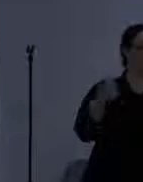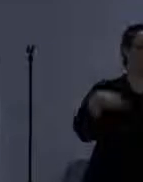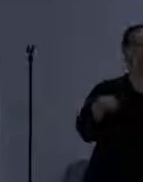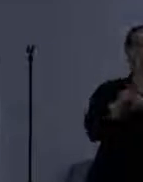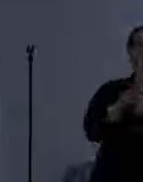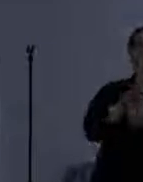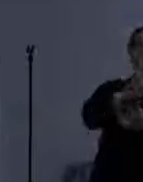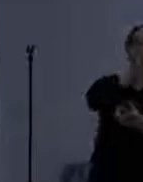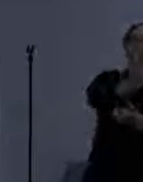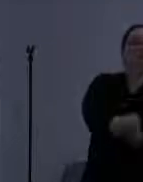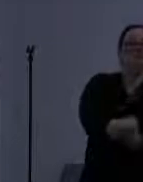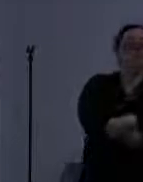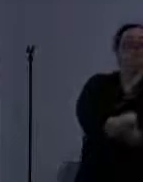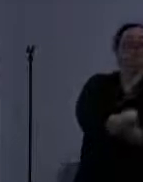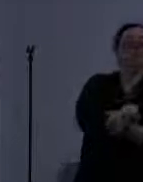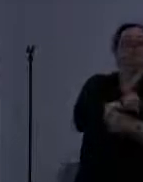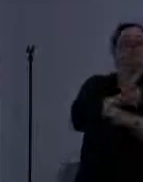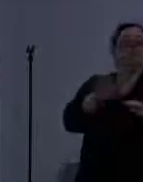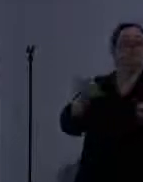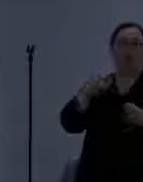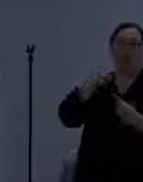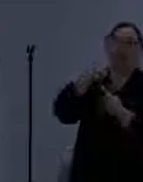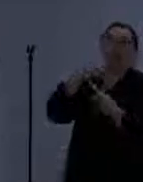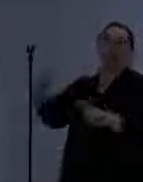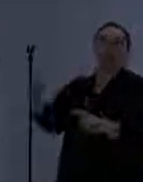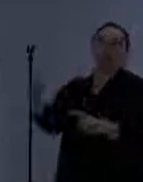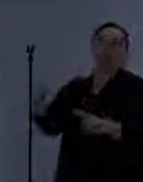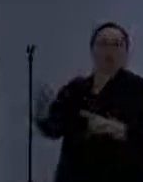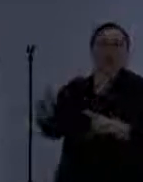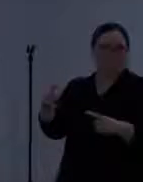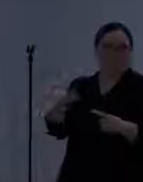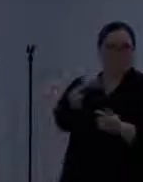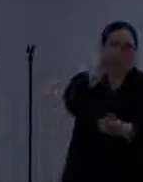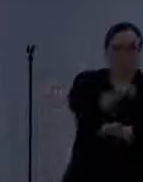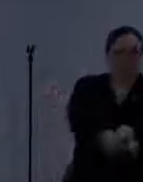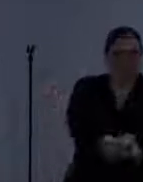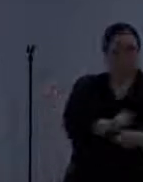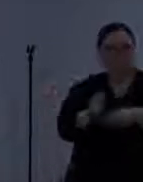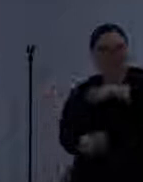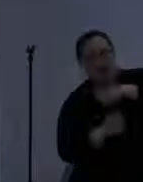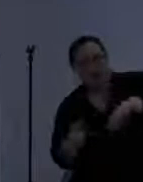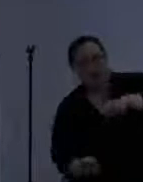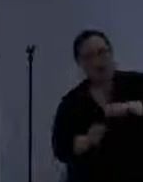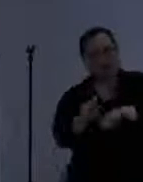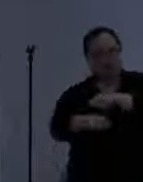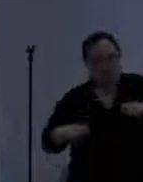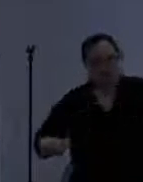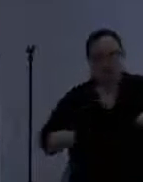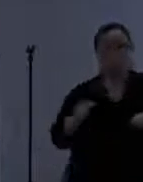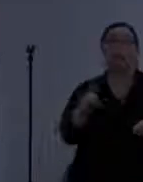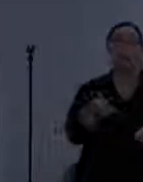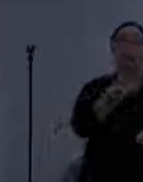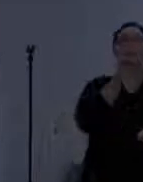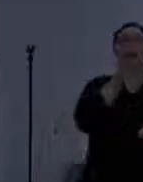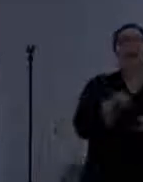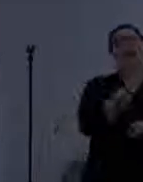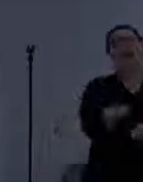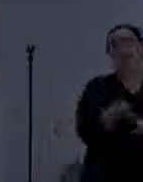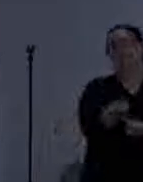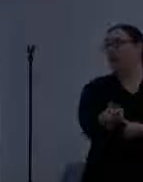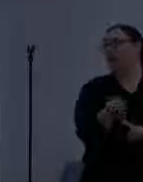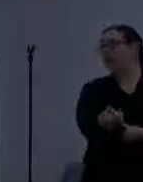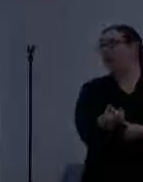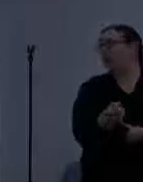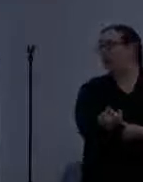And that unauthorised use of restrictive practices is actually something that's very new,